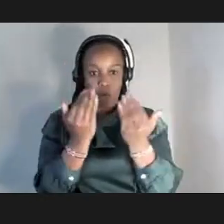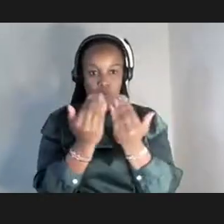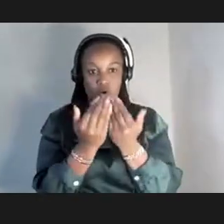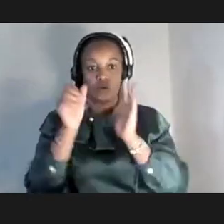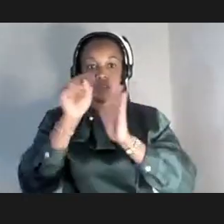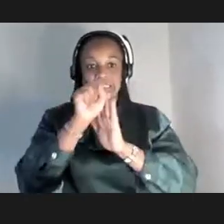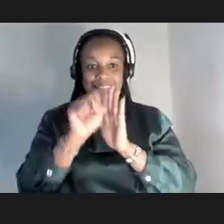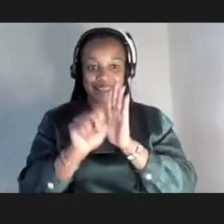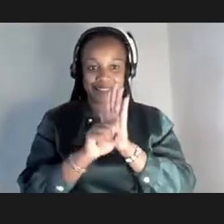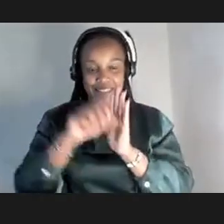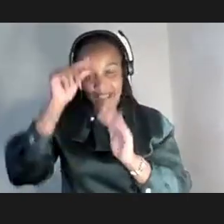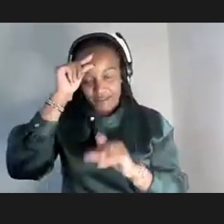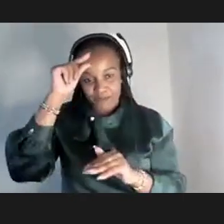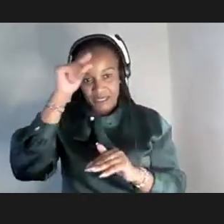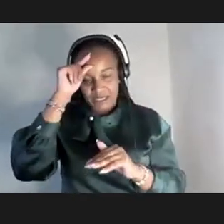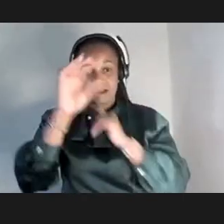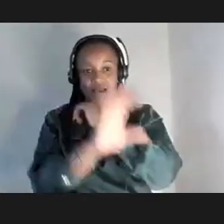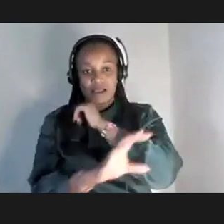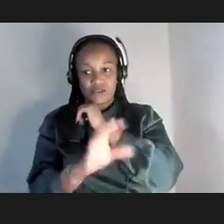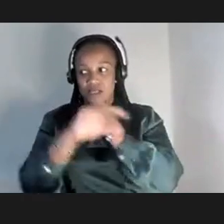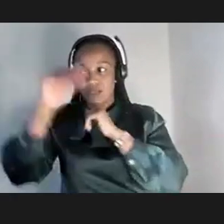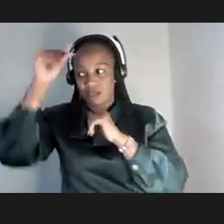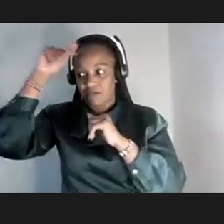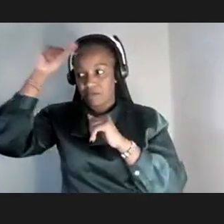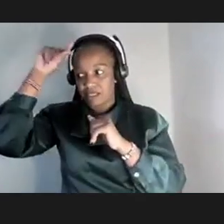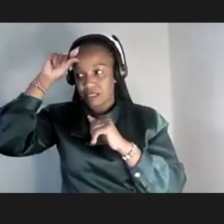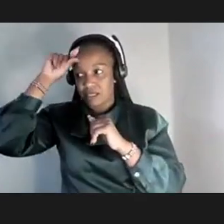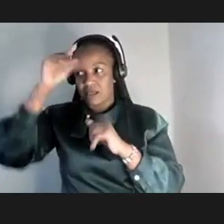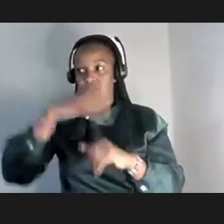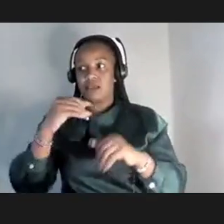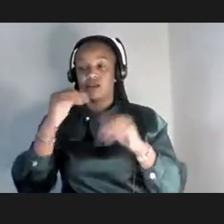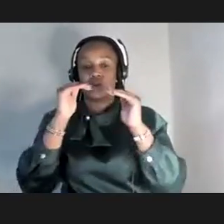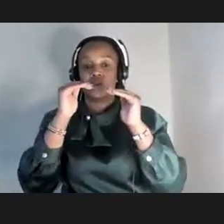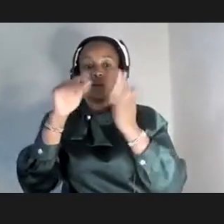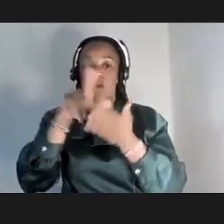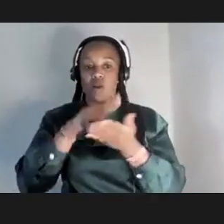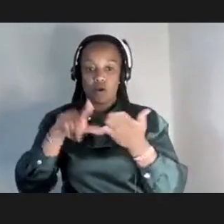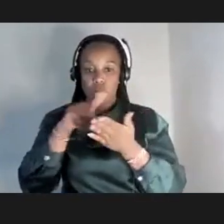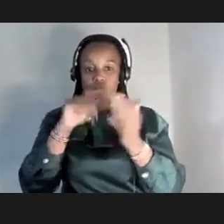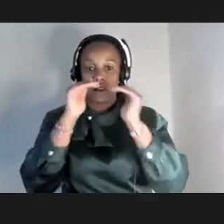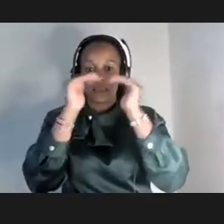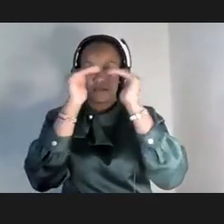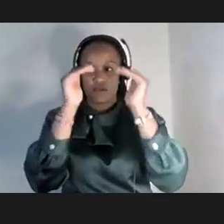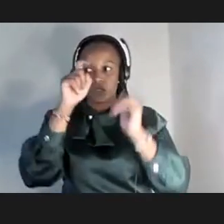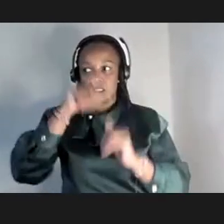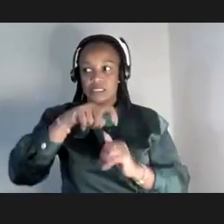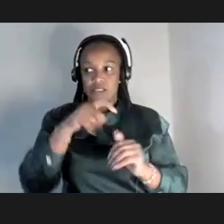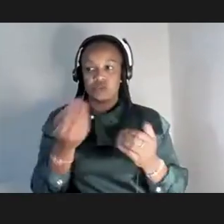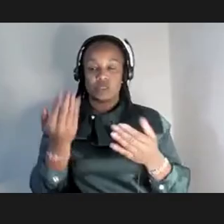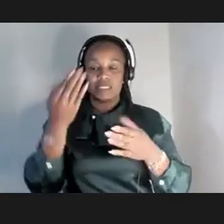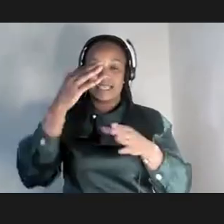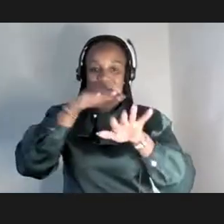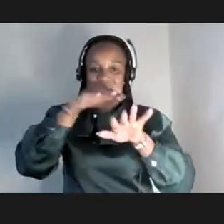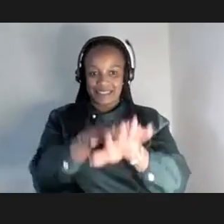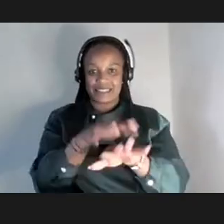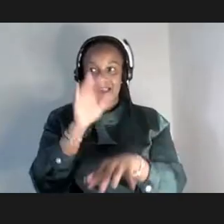government, kind of country government, and at the local level, we need to be integrating FGM prevention and care